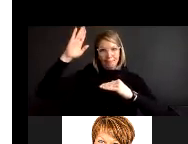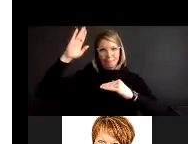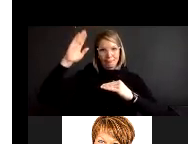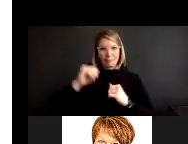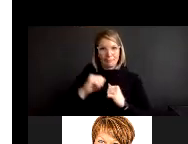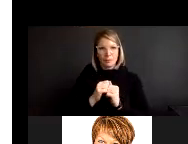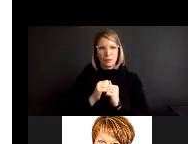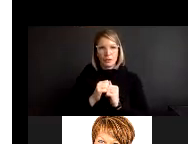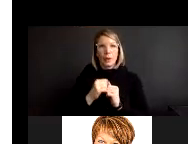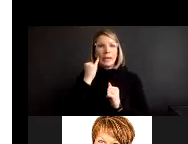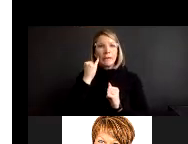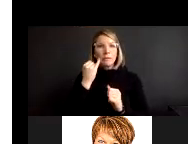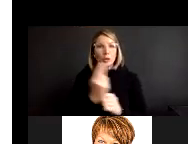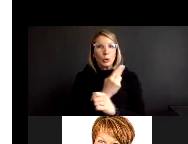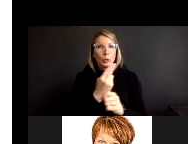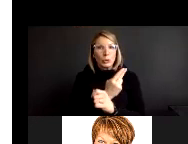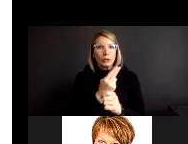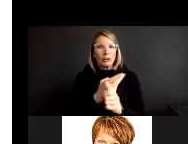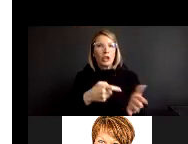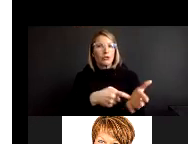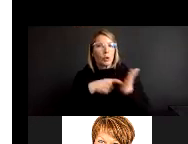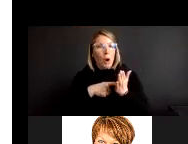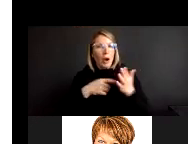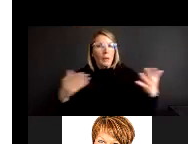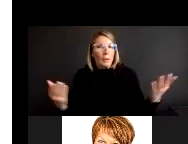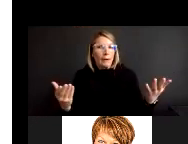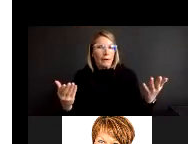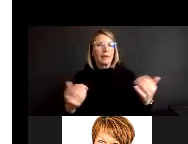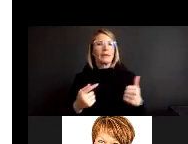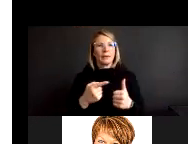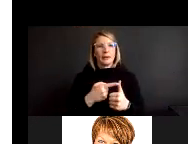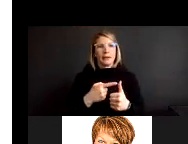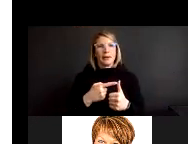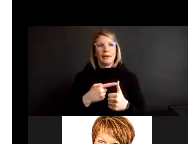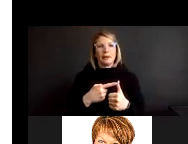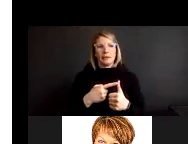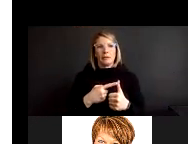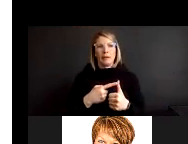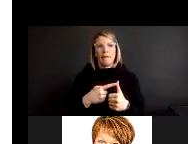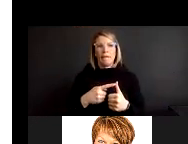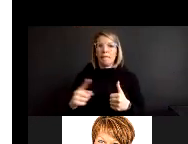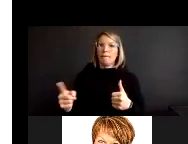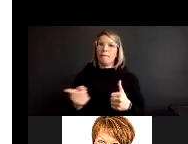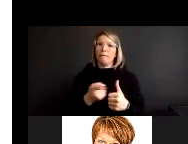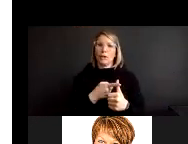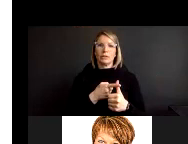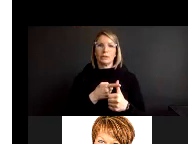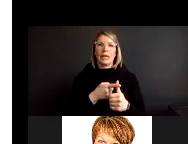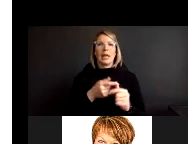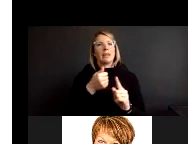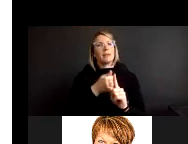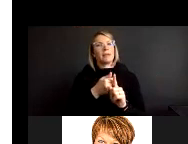criteria for adult protection. So for an adult to fit under this piece of legislation, the person has, first and foremost, to lack the capacity